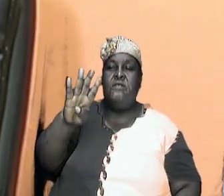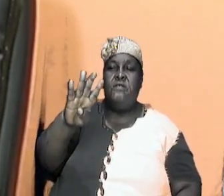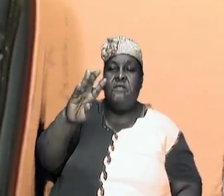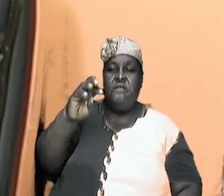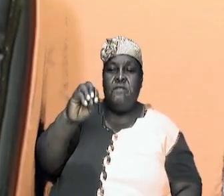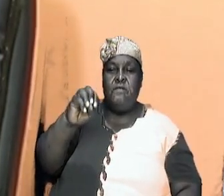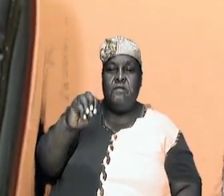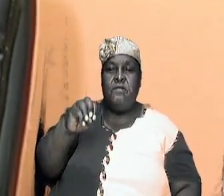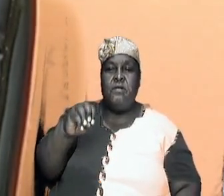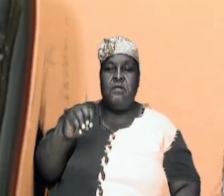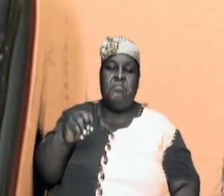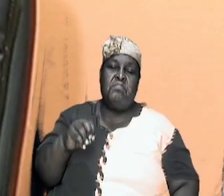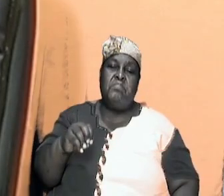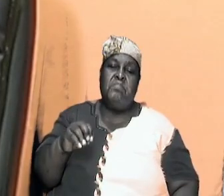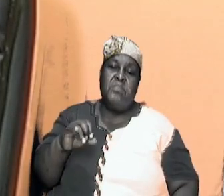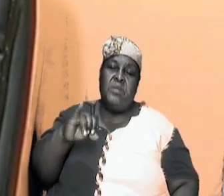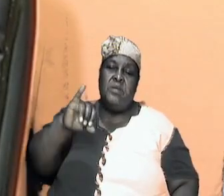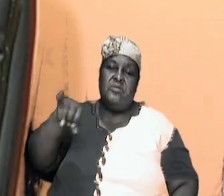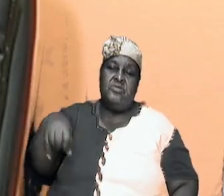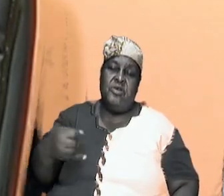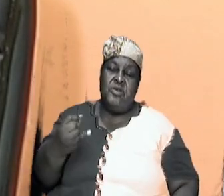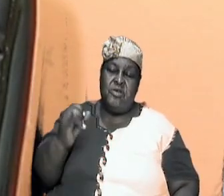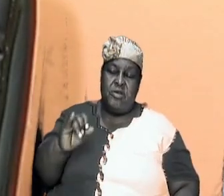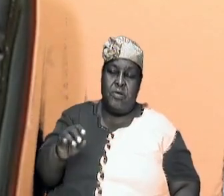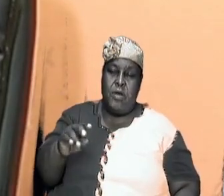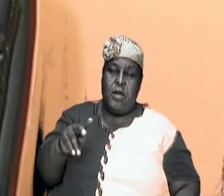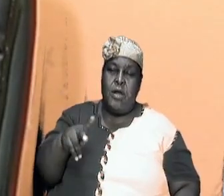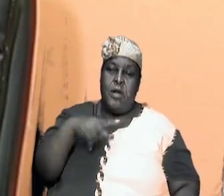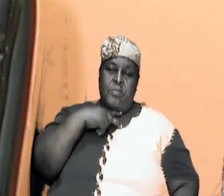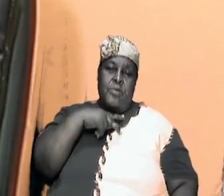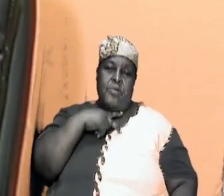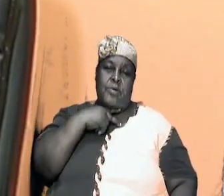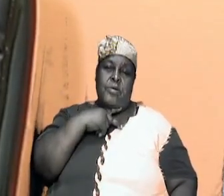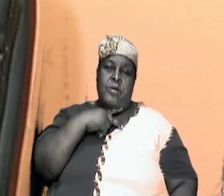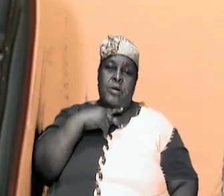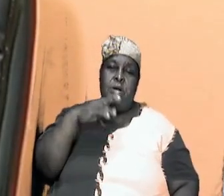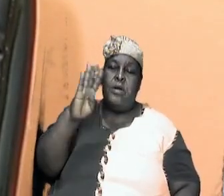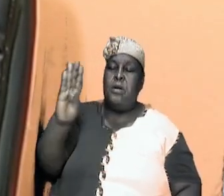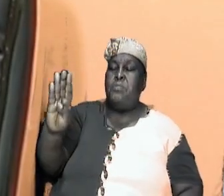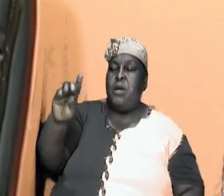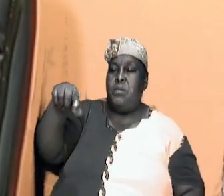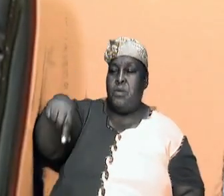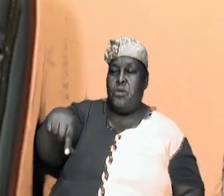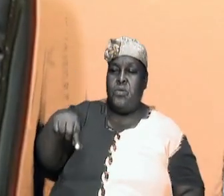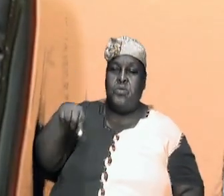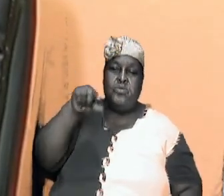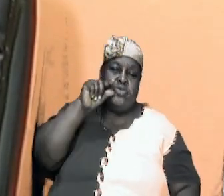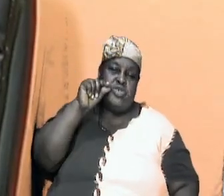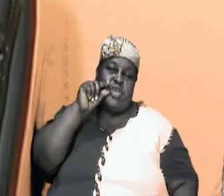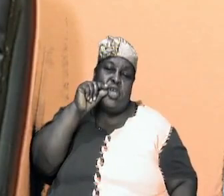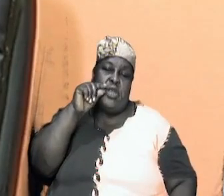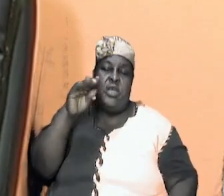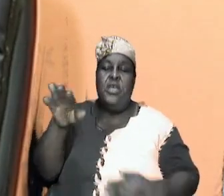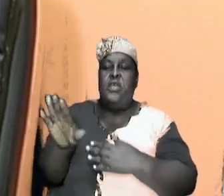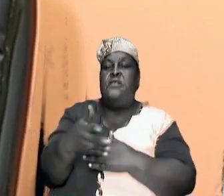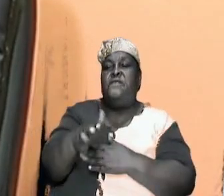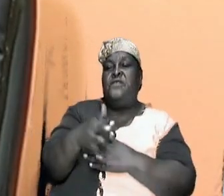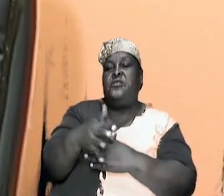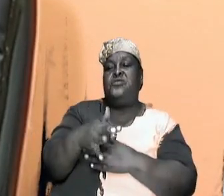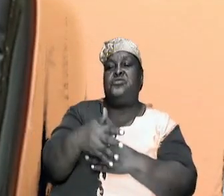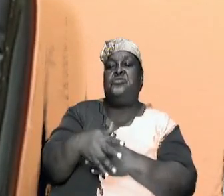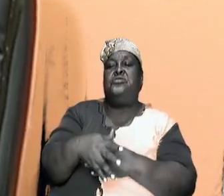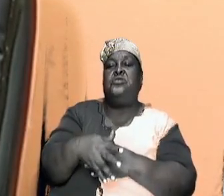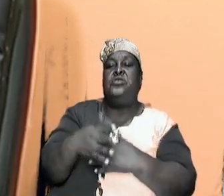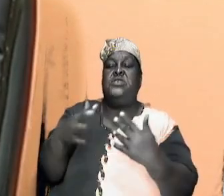jerk, barbecue chicken. We have jerk pork, and we have fish. And this is, the fish is done to order. So you